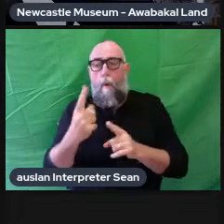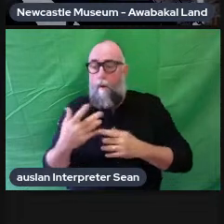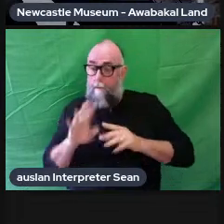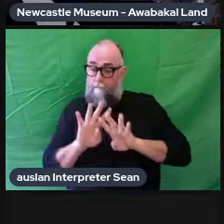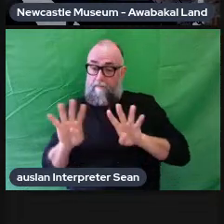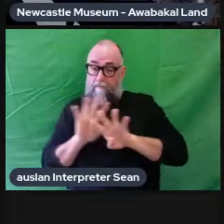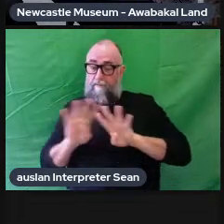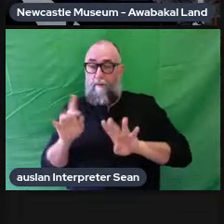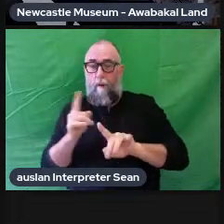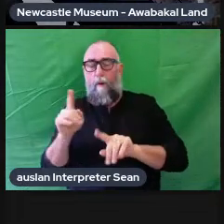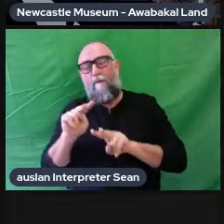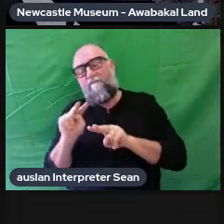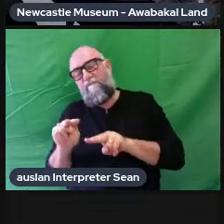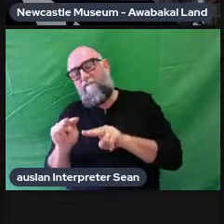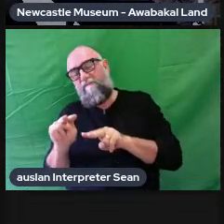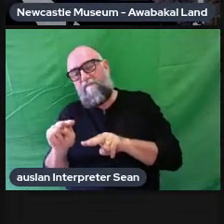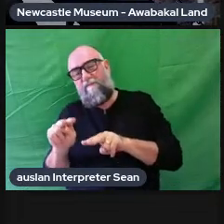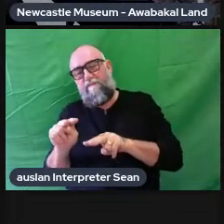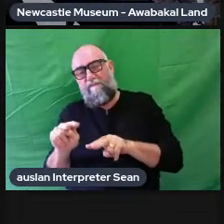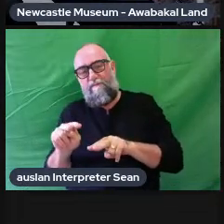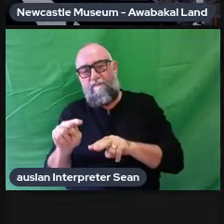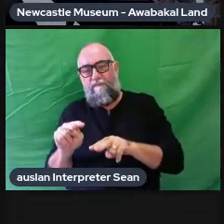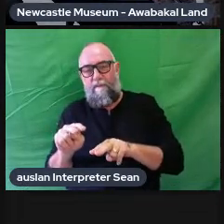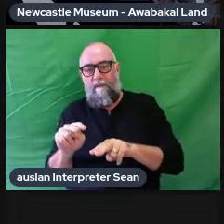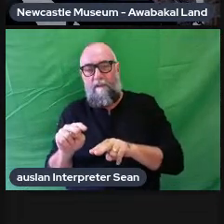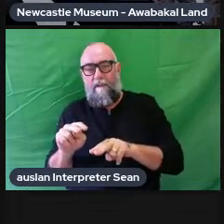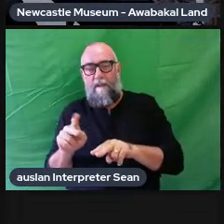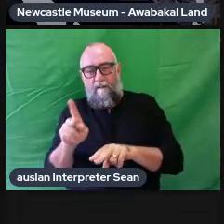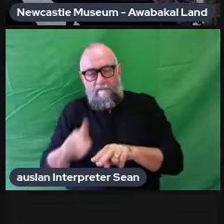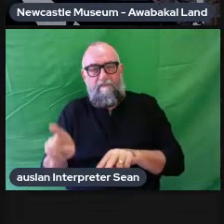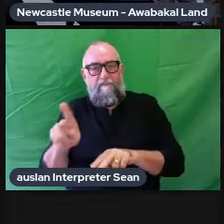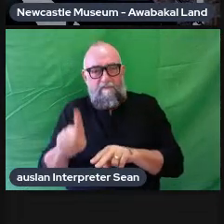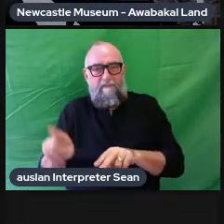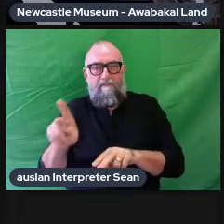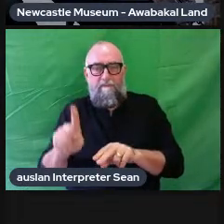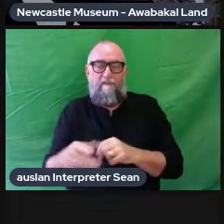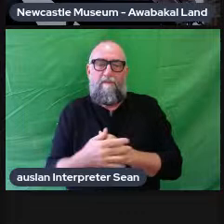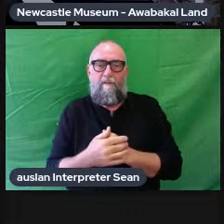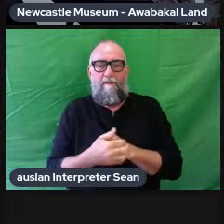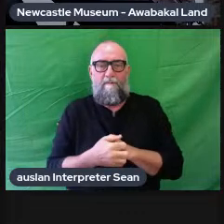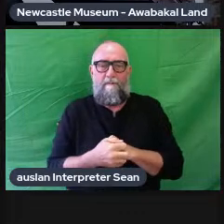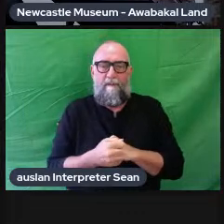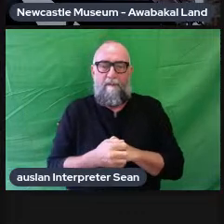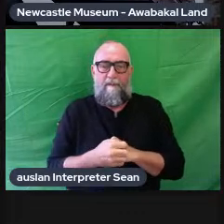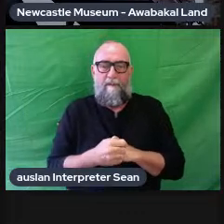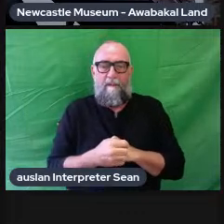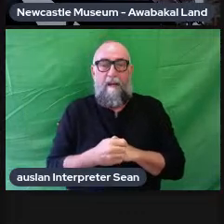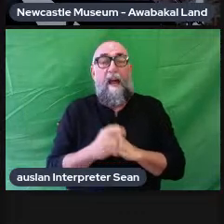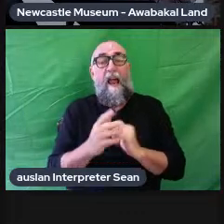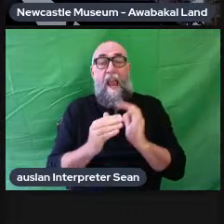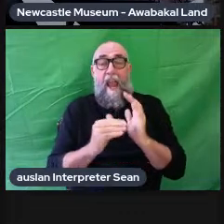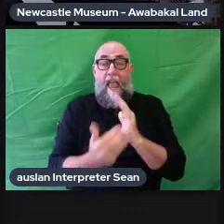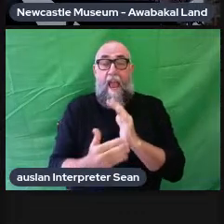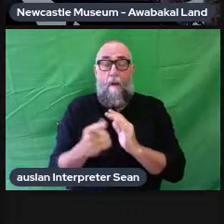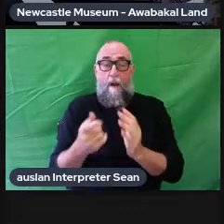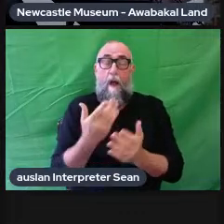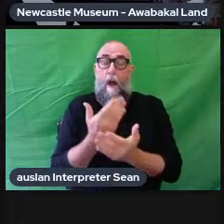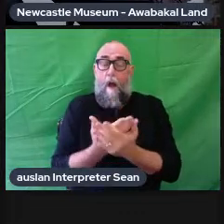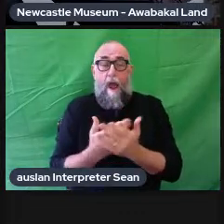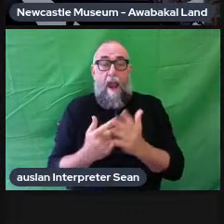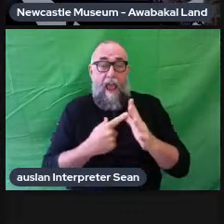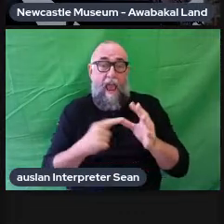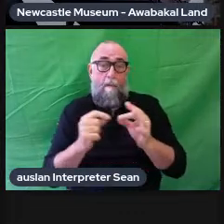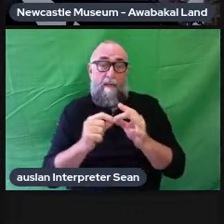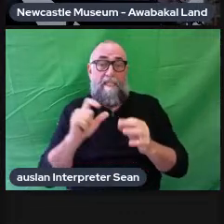people a couple of different times. Starring again, go on to the next slide please, Nat. And then he even got us on